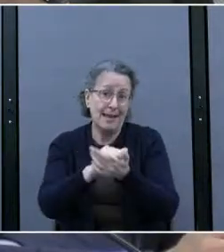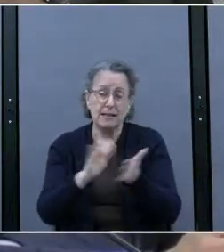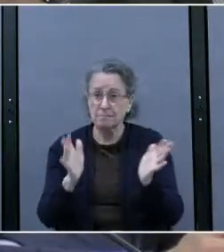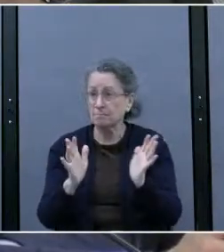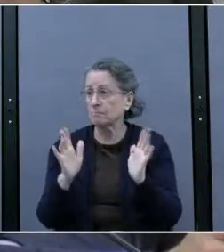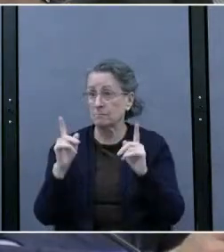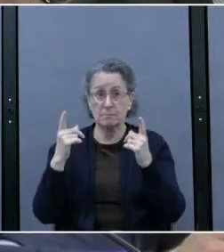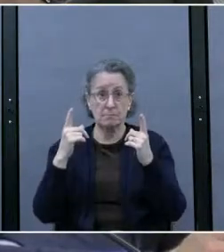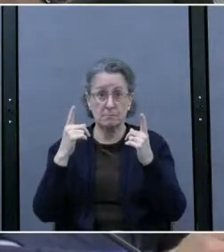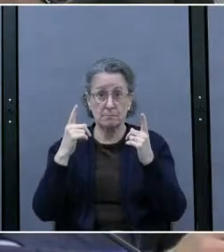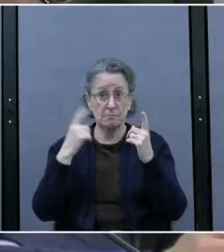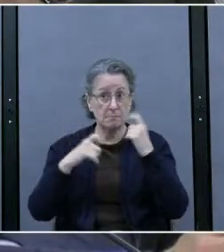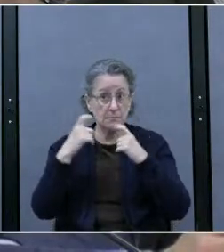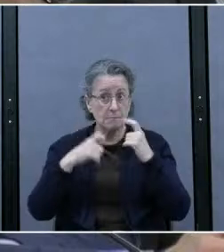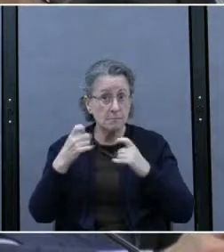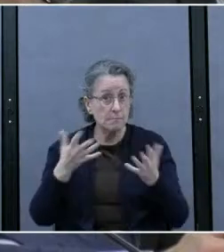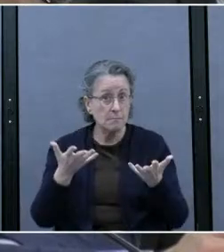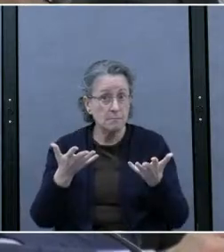Questions about that?